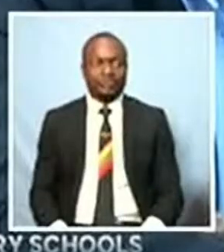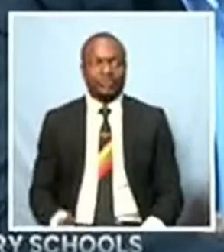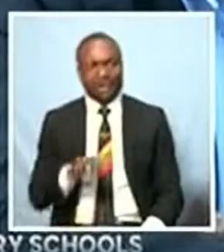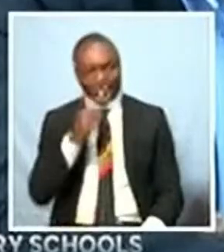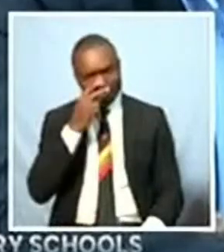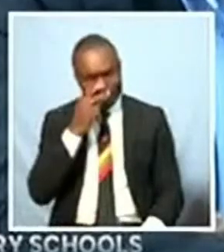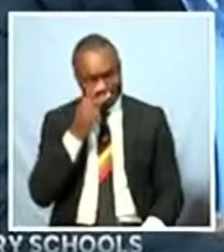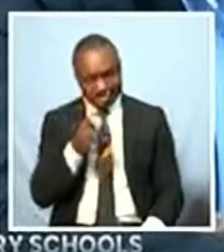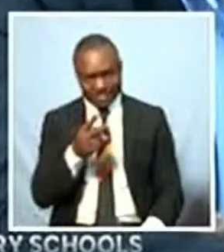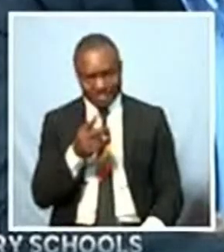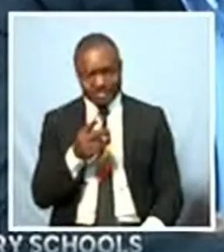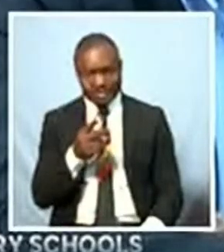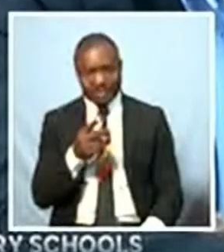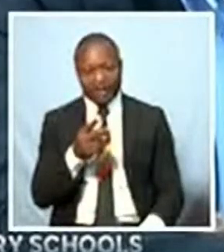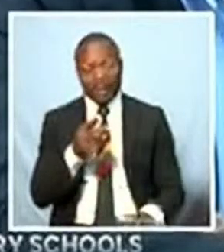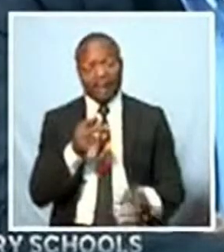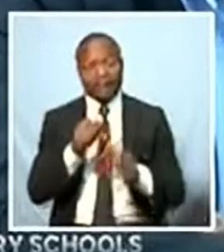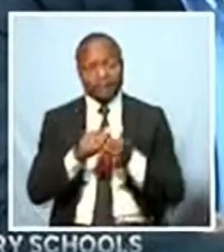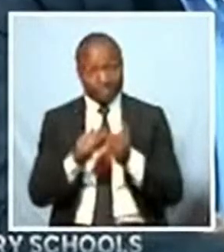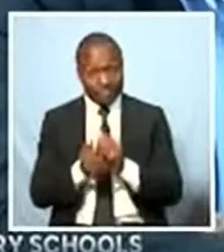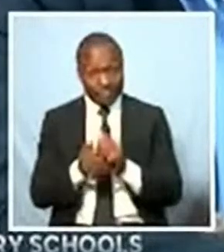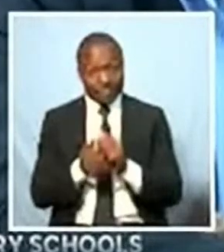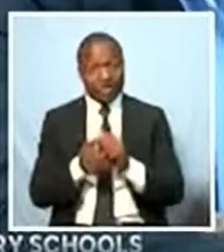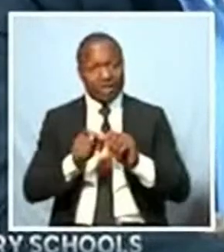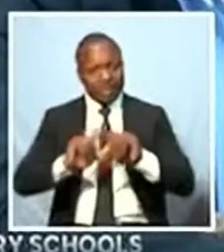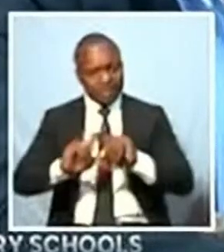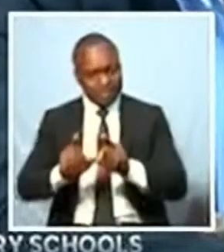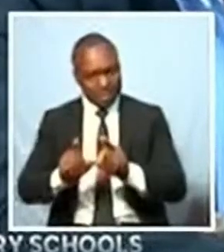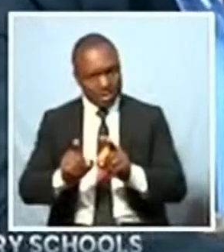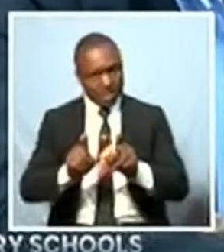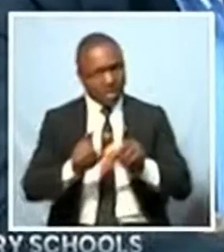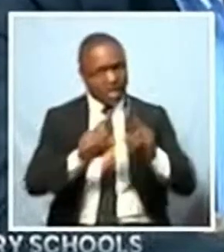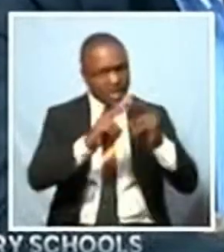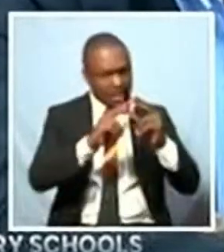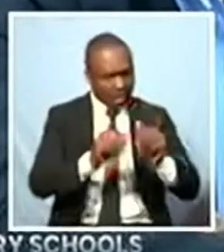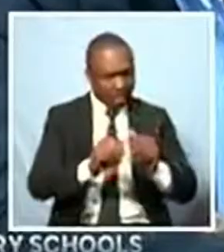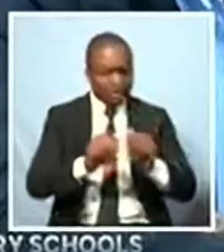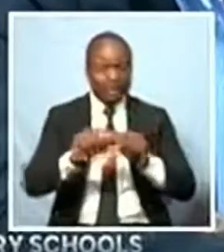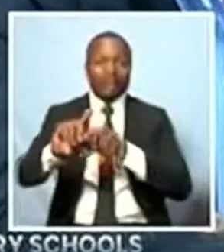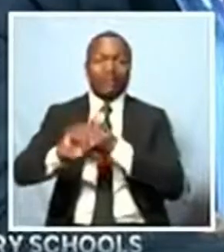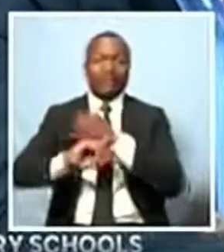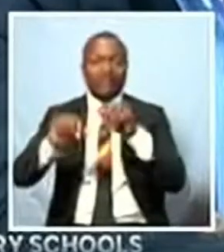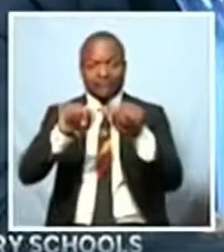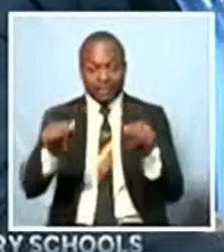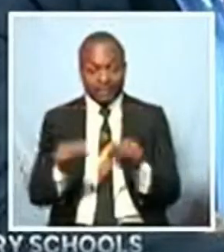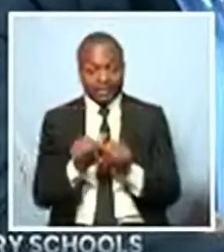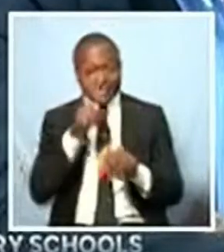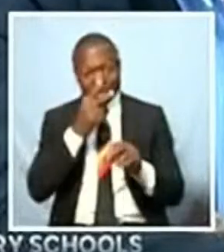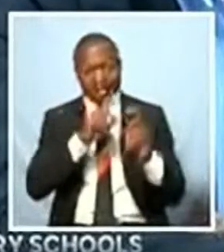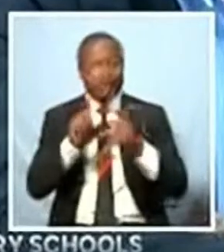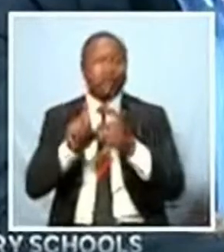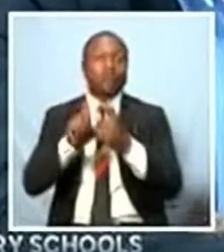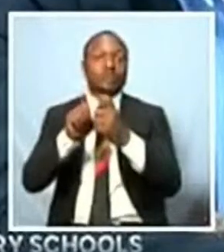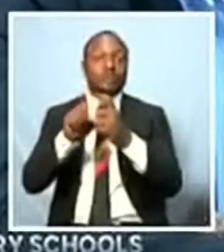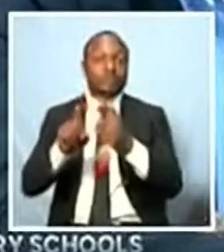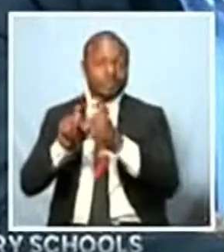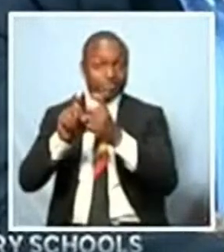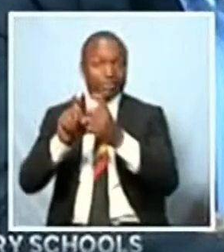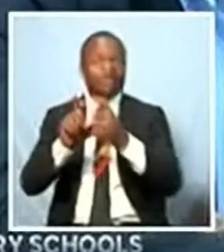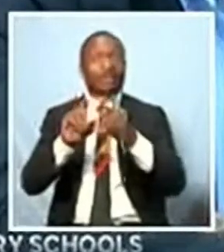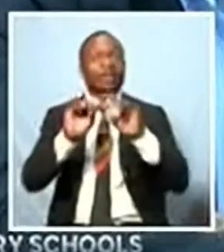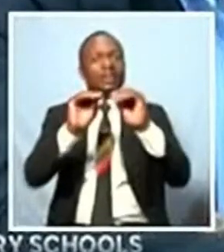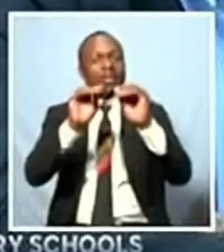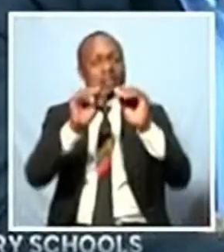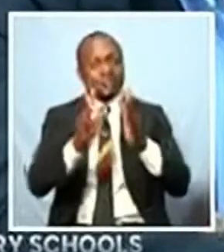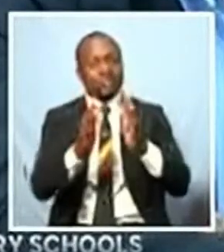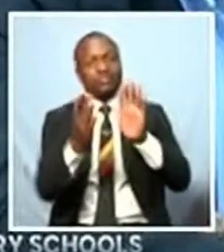the disparities between the urban and the rural areas. Then we'll look at the challenges that the teachers are facing.